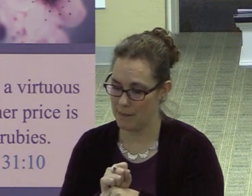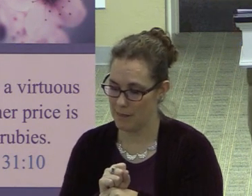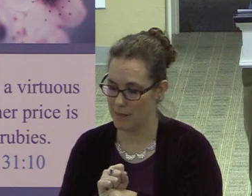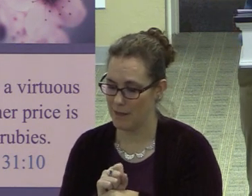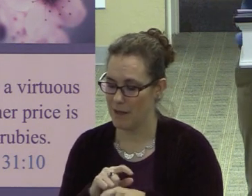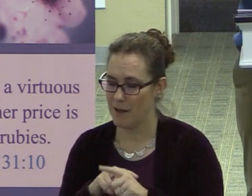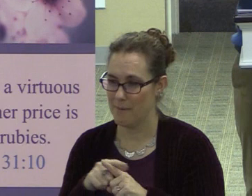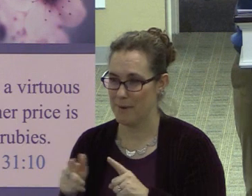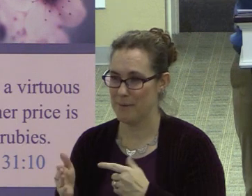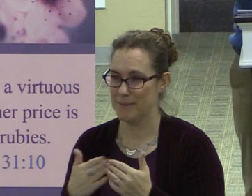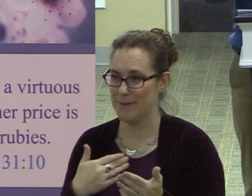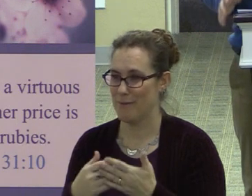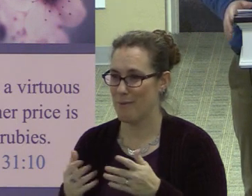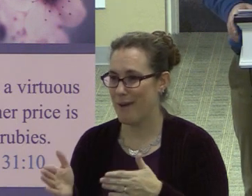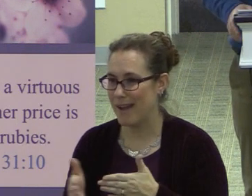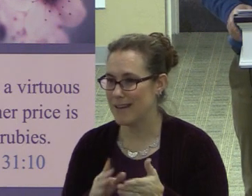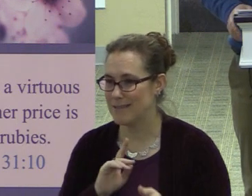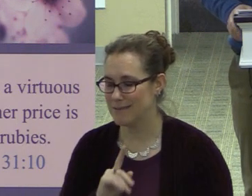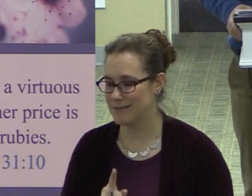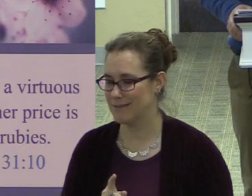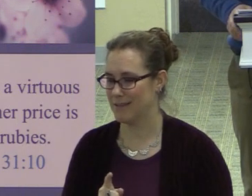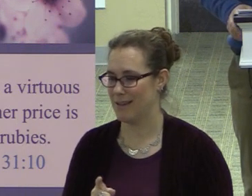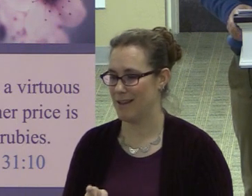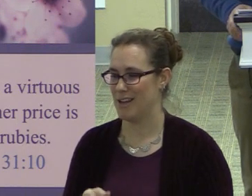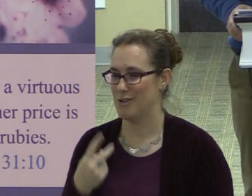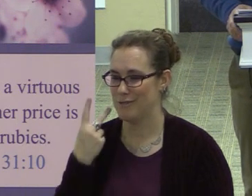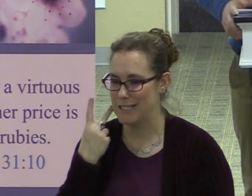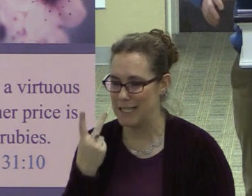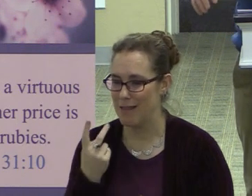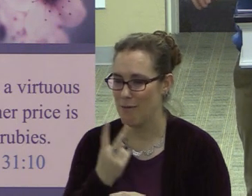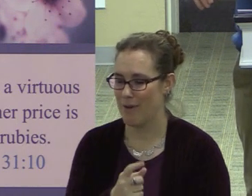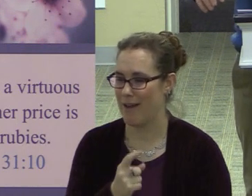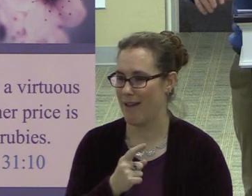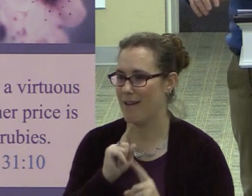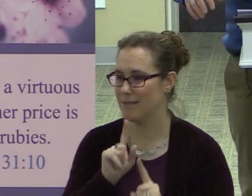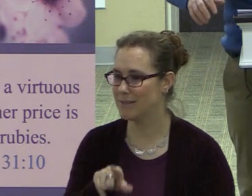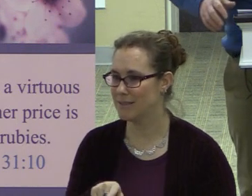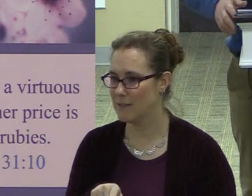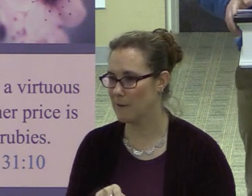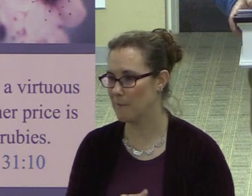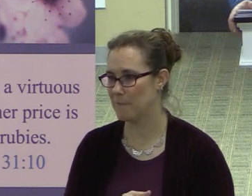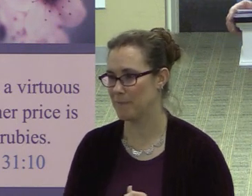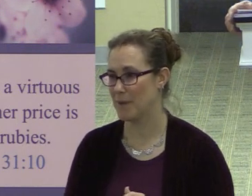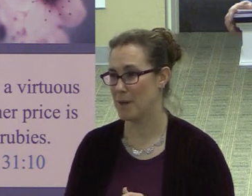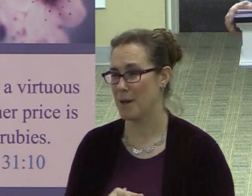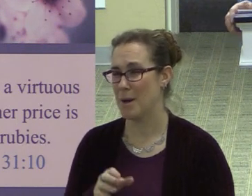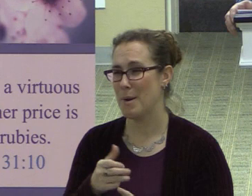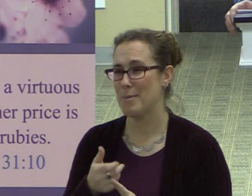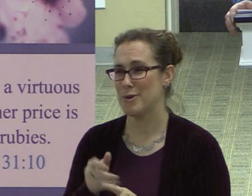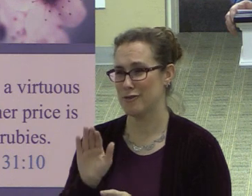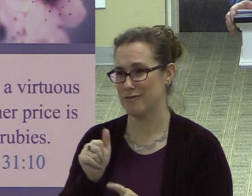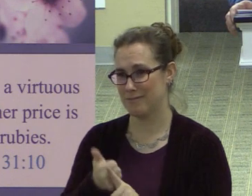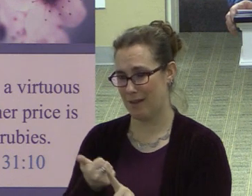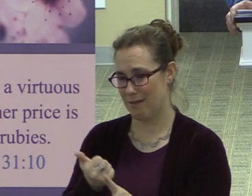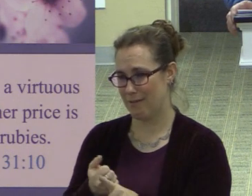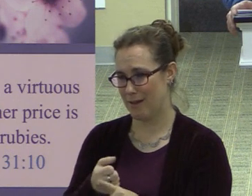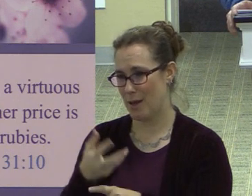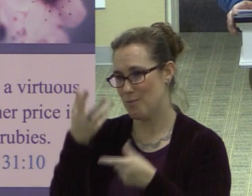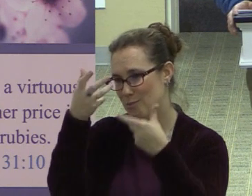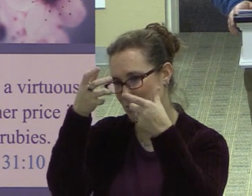But whichever way it is you turn, you just don't think you can see the right answer. Well, put yourself in Moses'